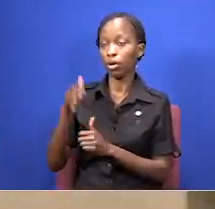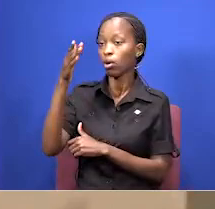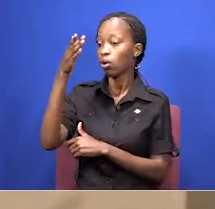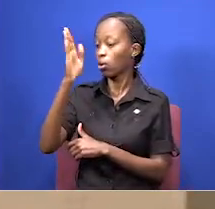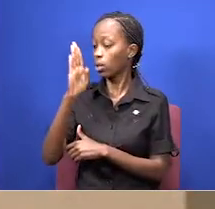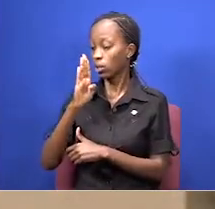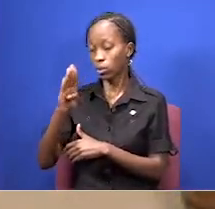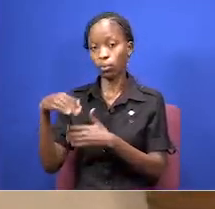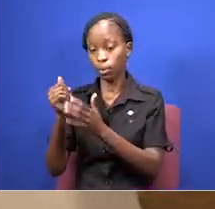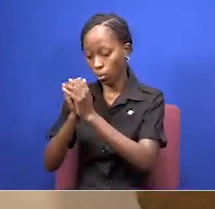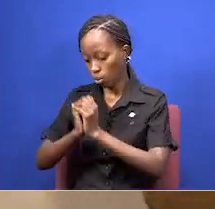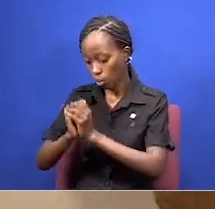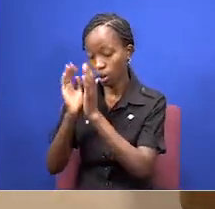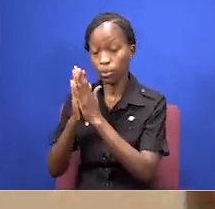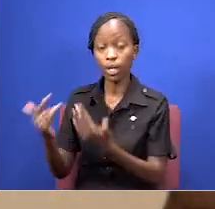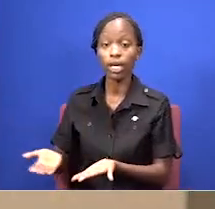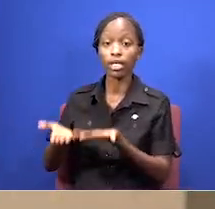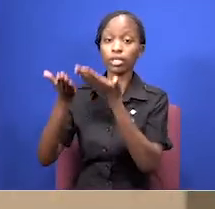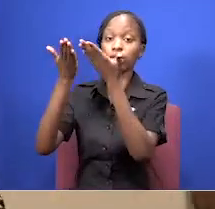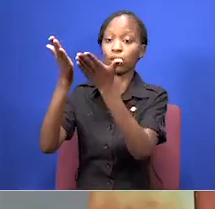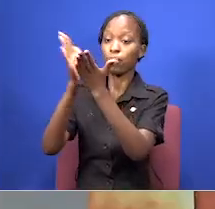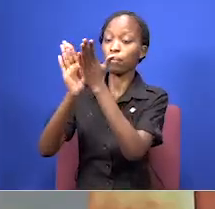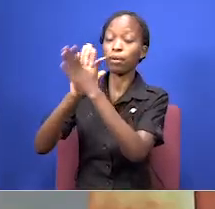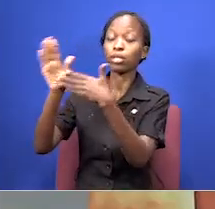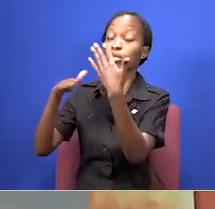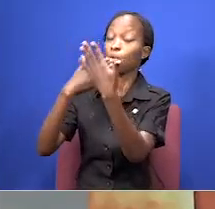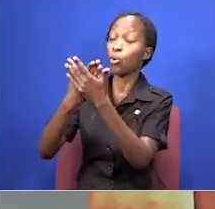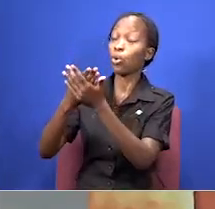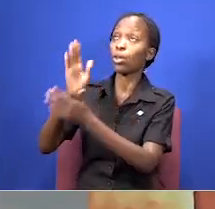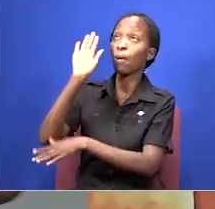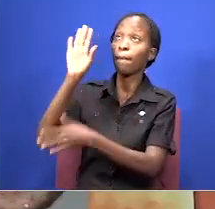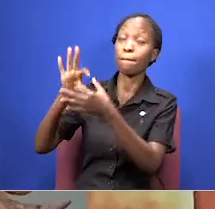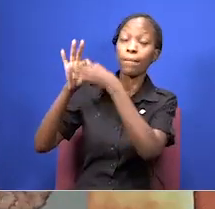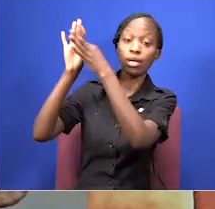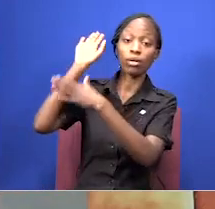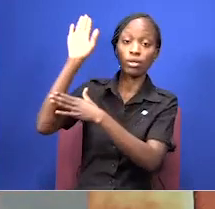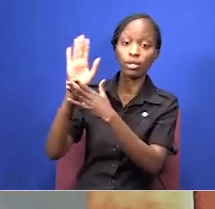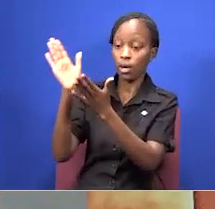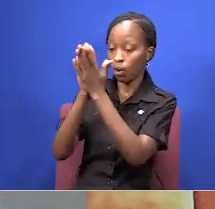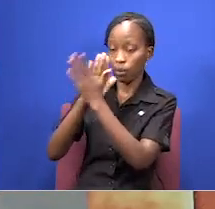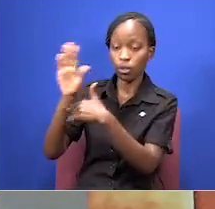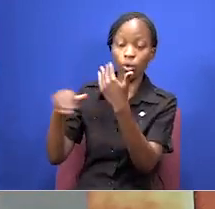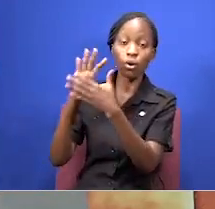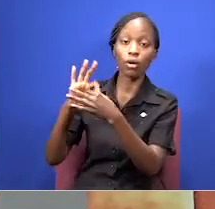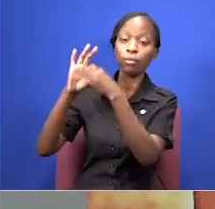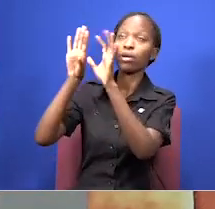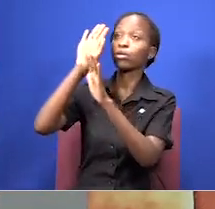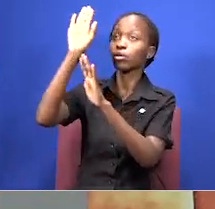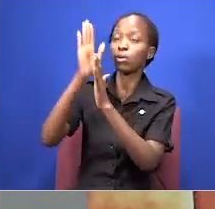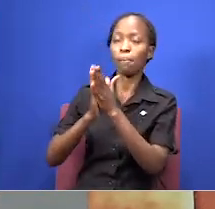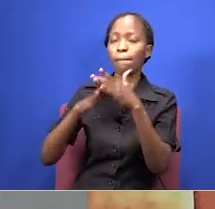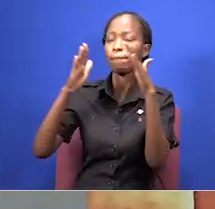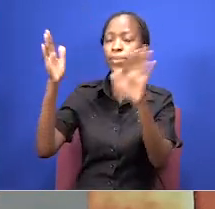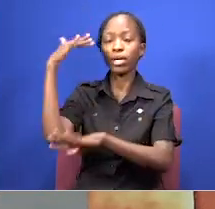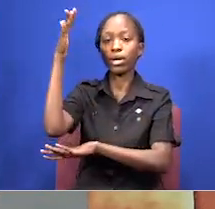be worshipped. He's to be exalted. Sifa zote ni zake. Sifa zote ni zake. Mungu mkuu,